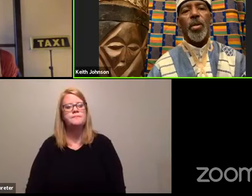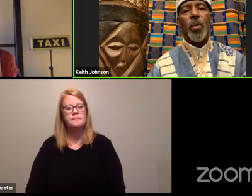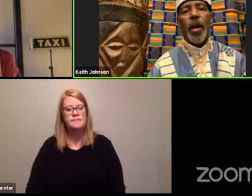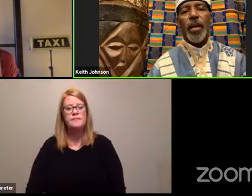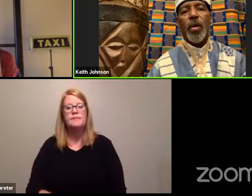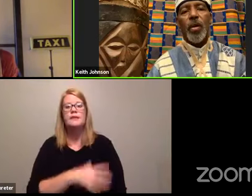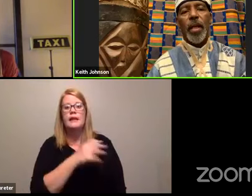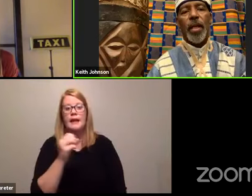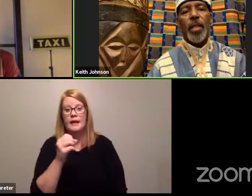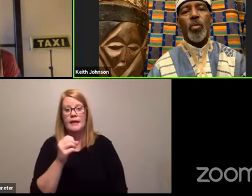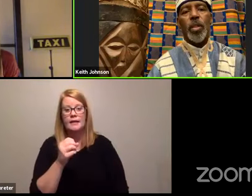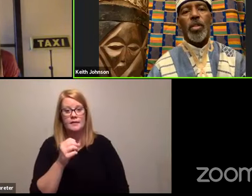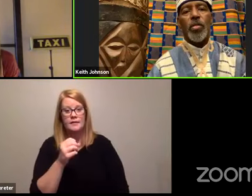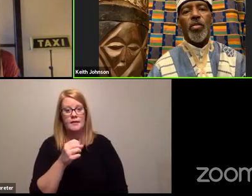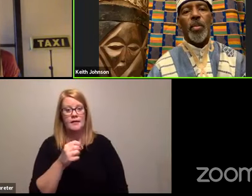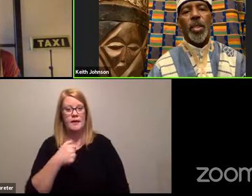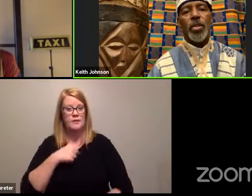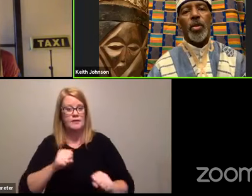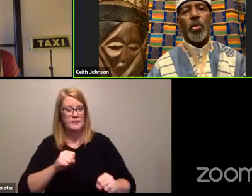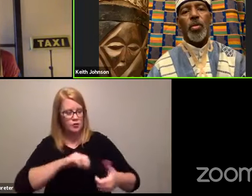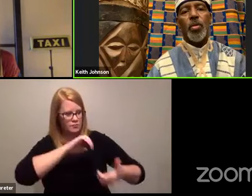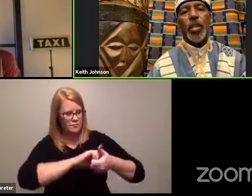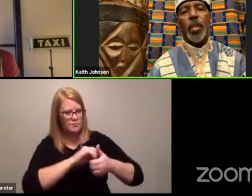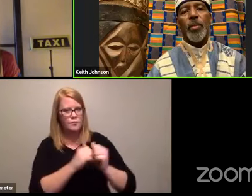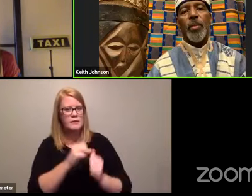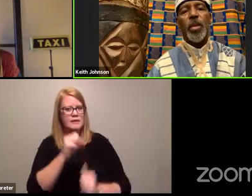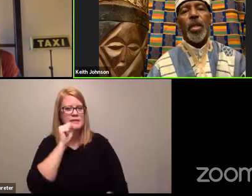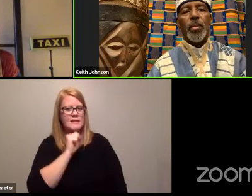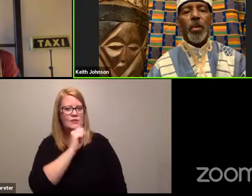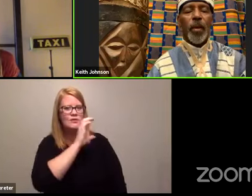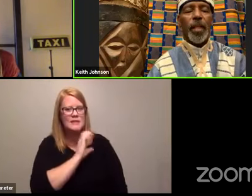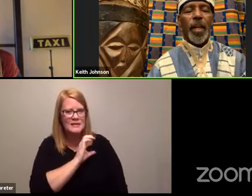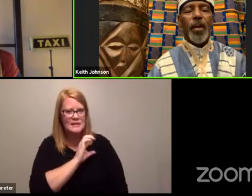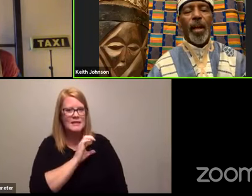citizens, where I go in and we do drumming circles with them.